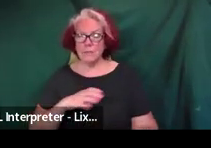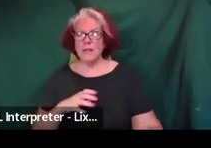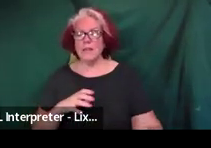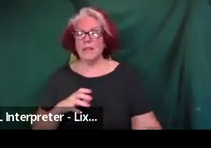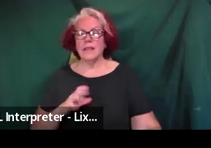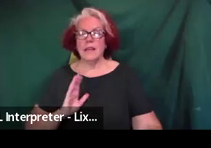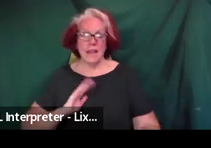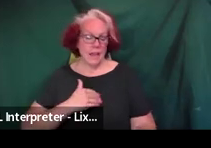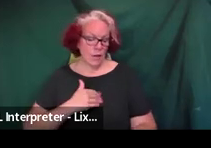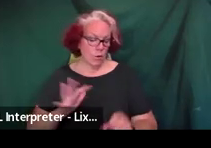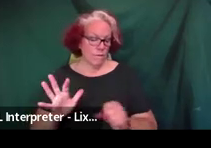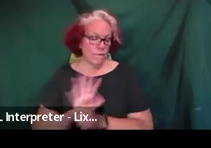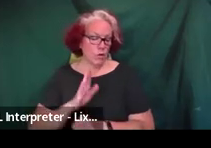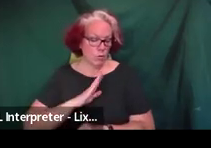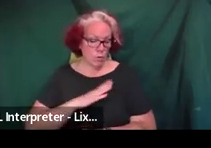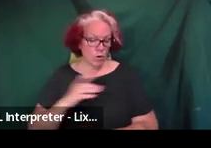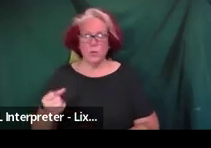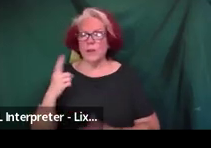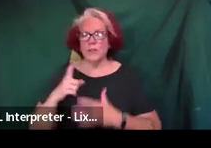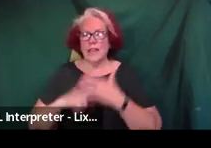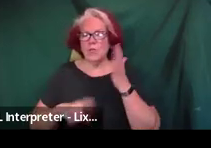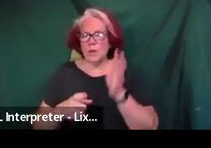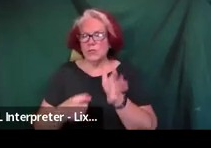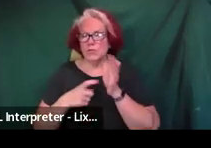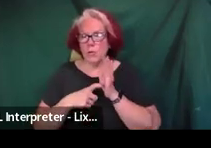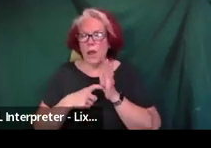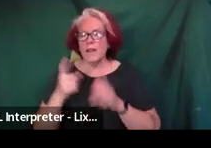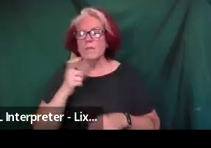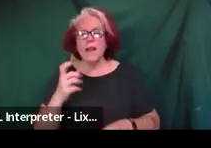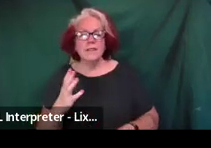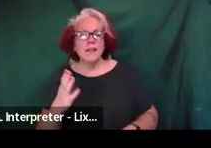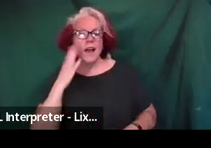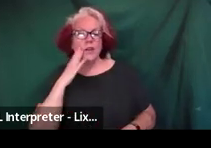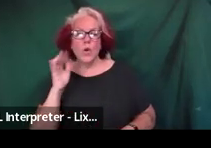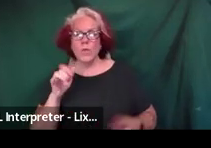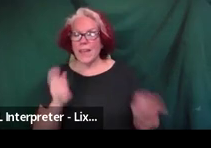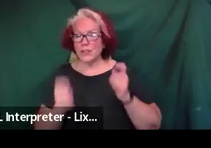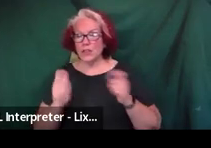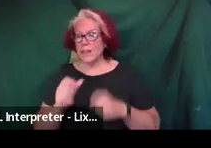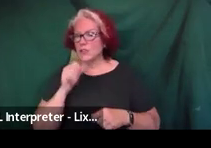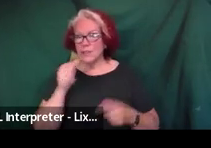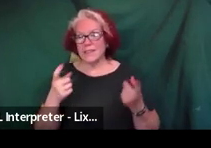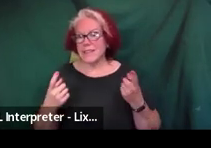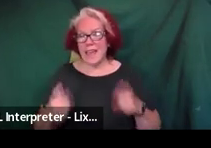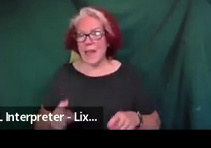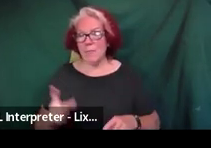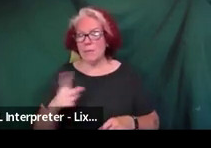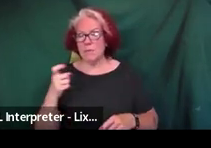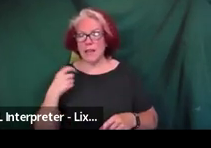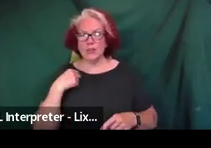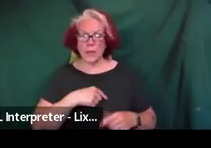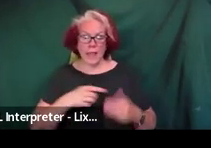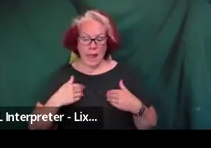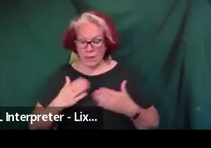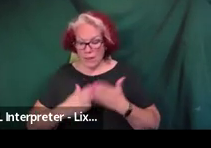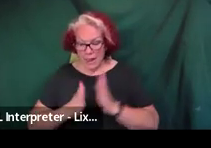understand what does it take? Because I know that change doesn't happen because we have a handbook